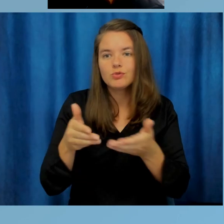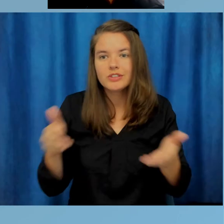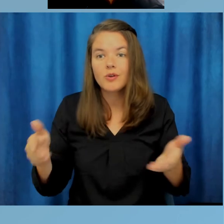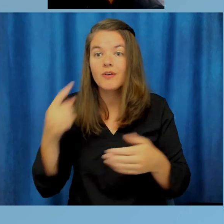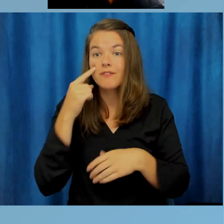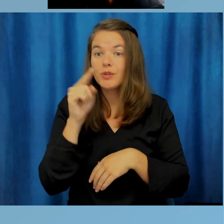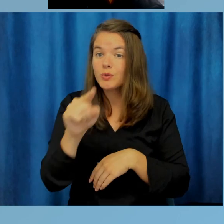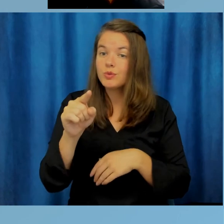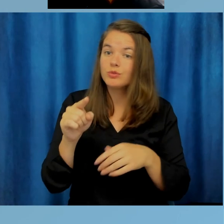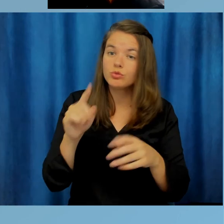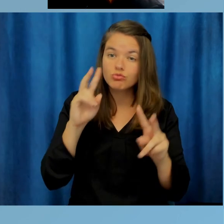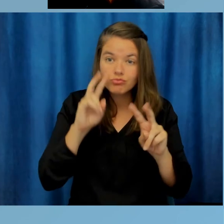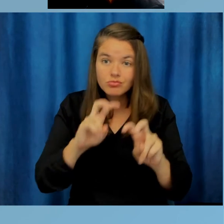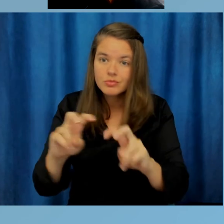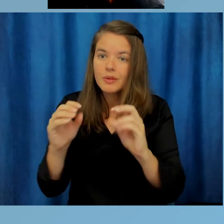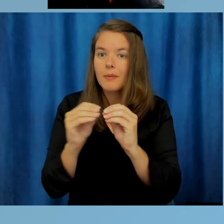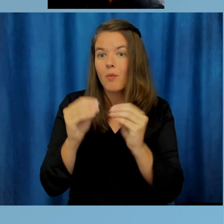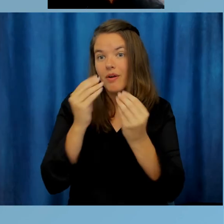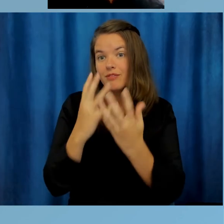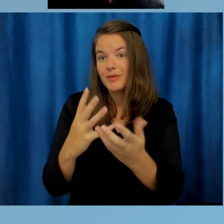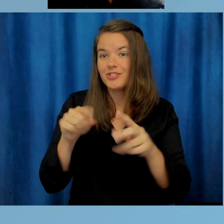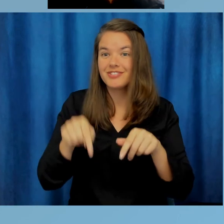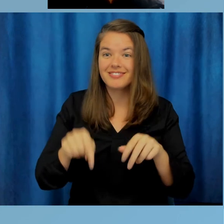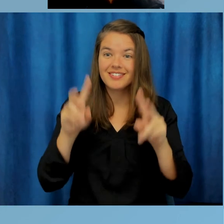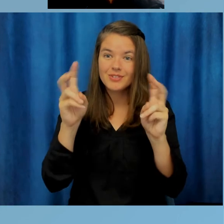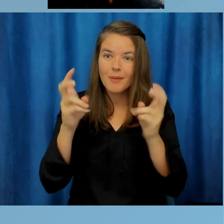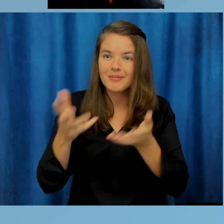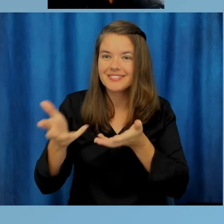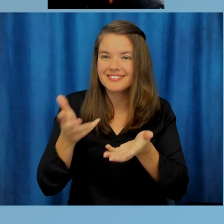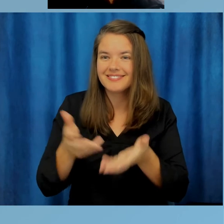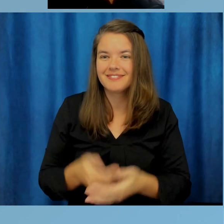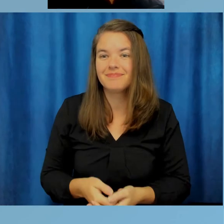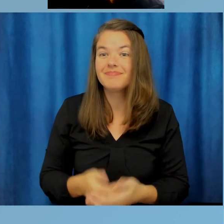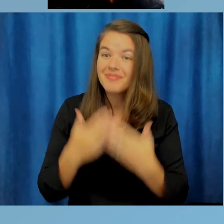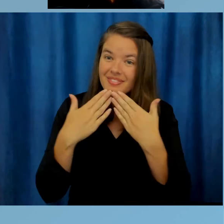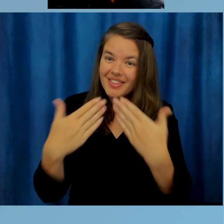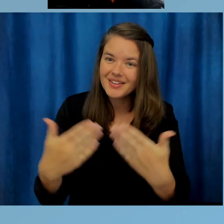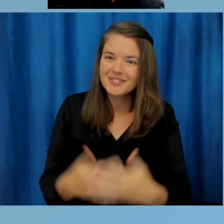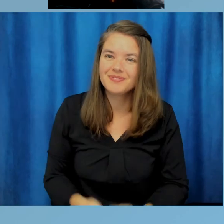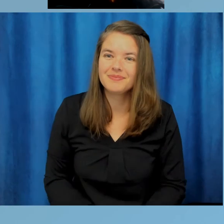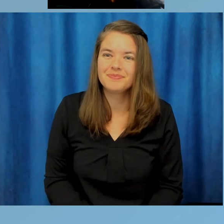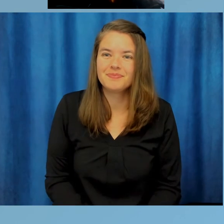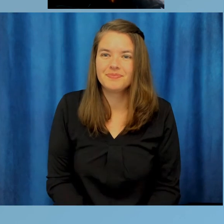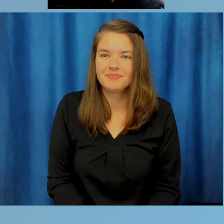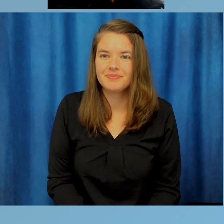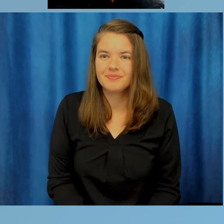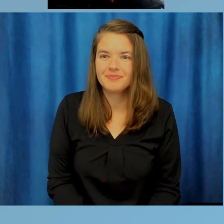look into more information on the topics that we discussed for in-person communication. Thank you.